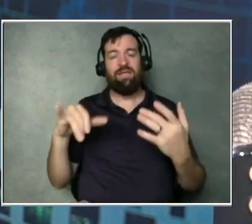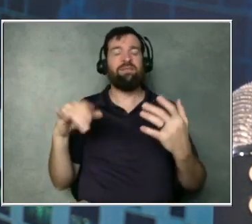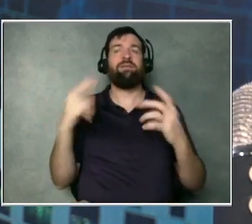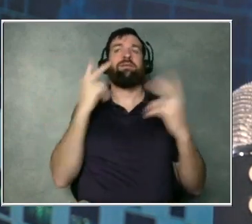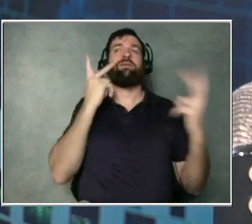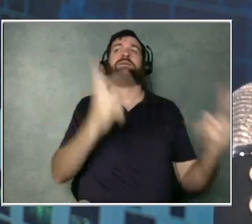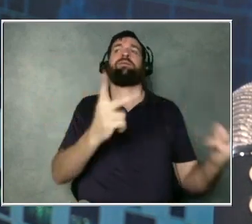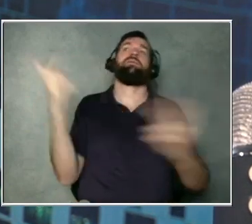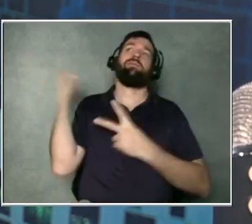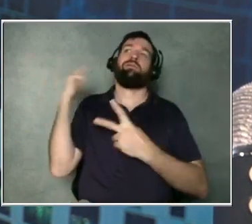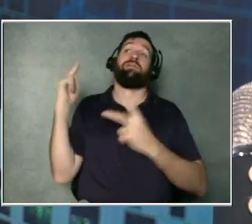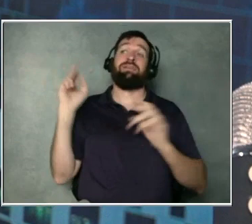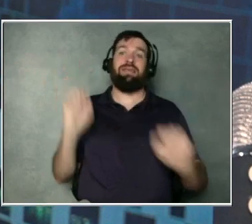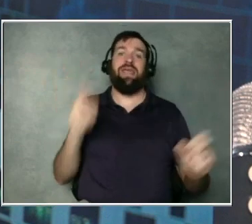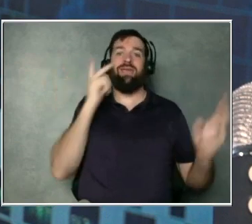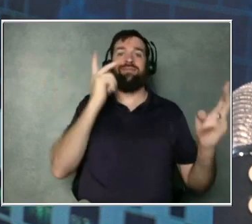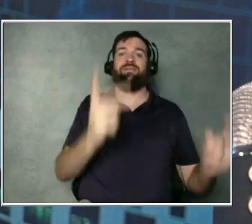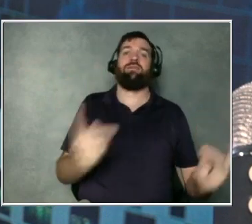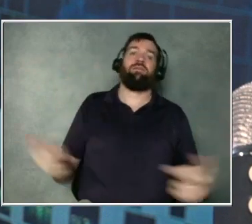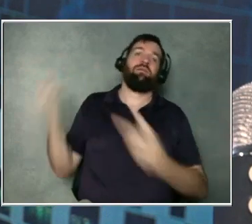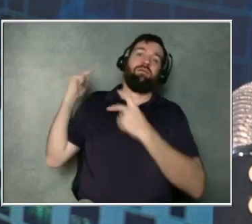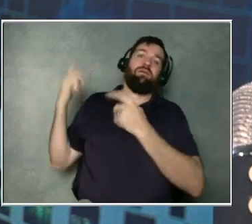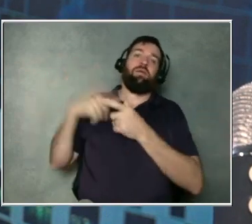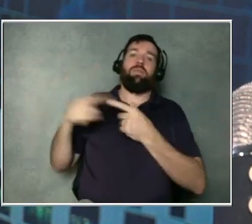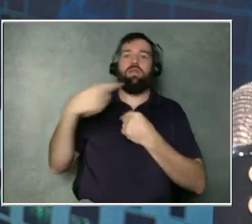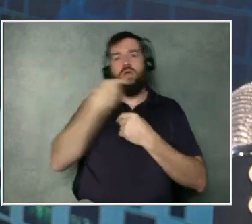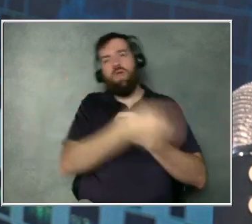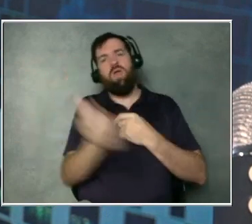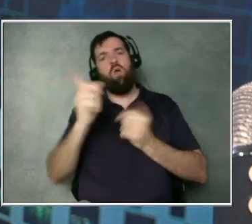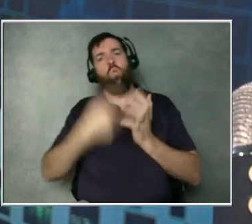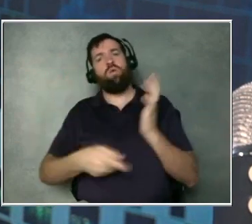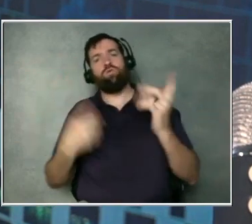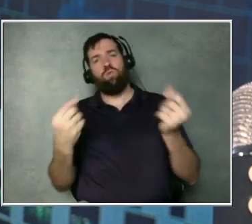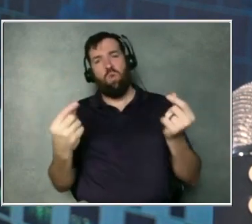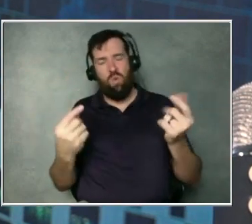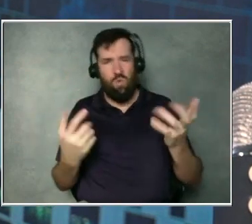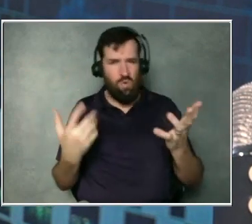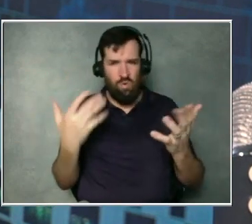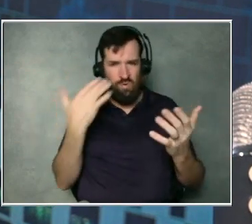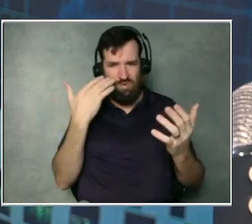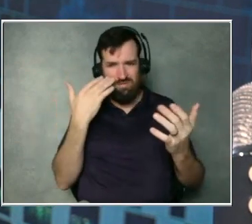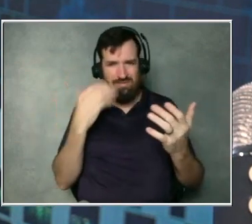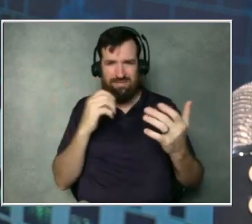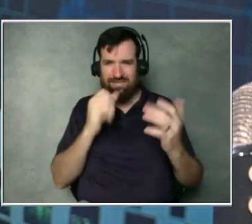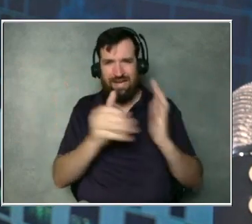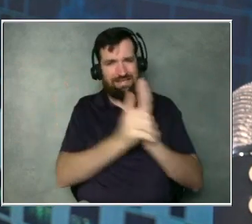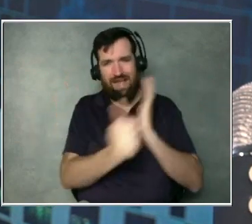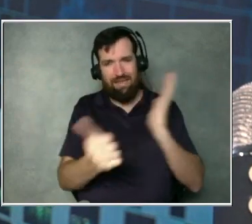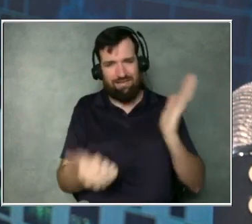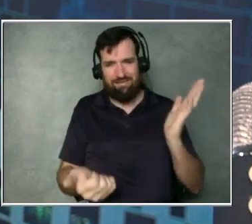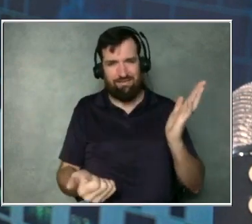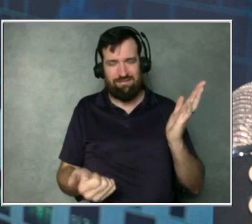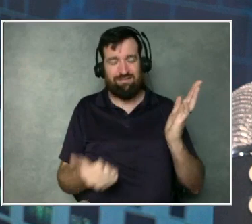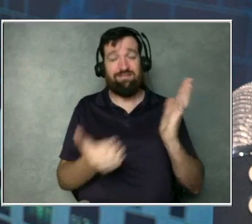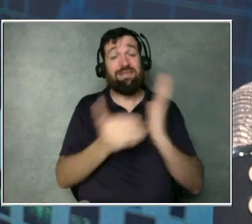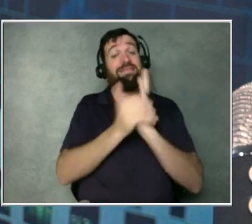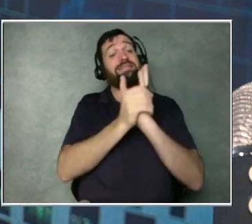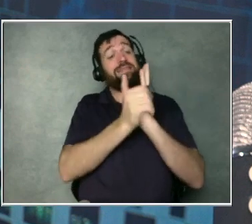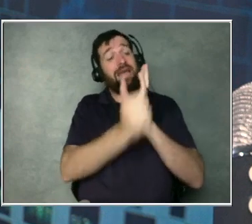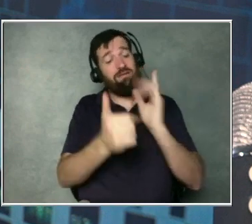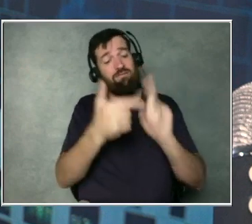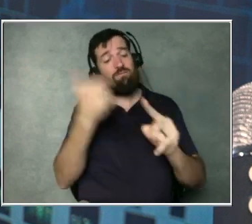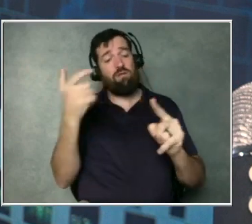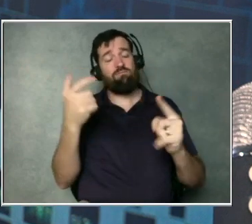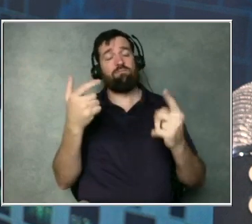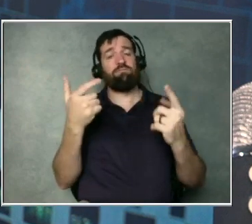The ability to look backwards and then tell everybody what you know, well, that's really not a talent. The talent comes from trying to